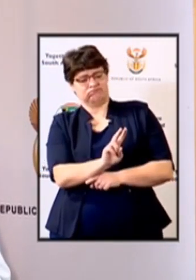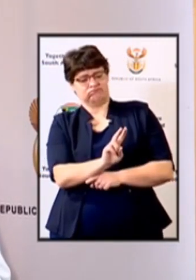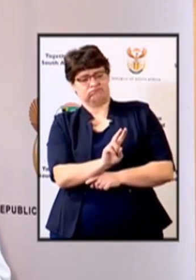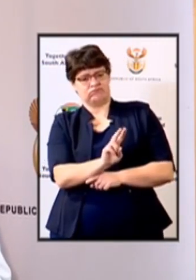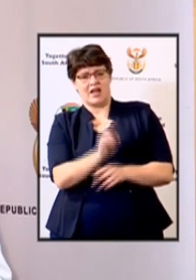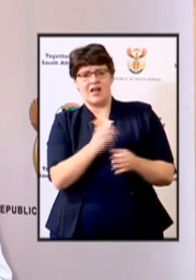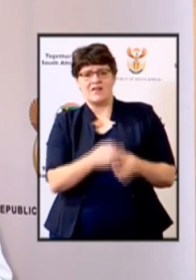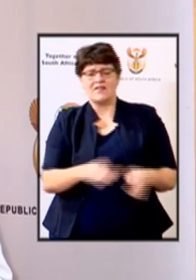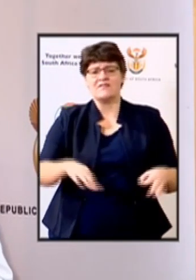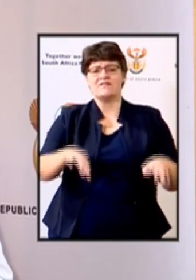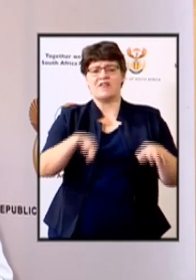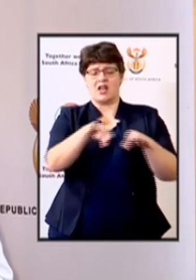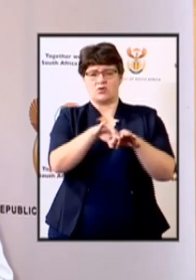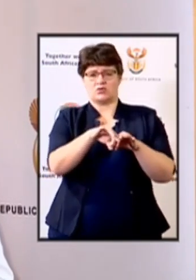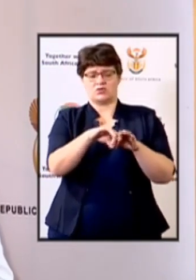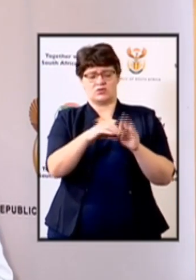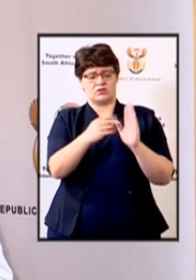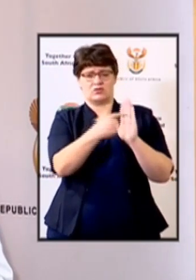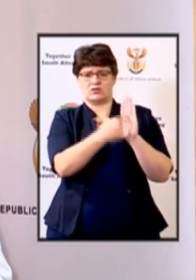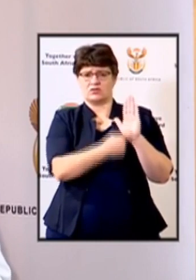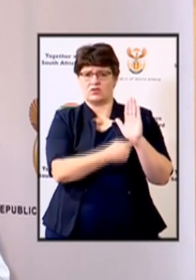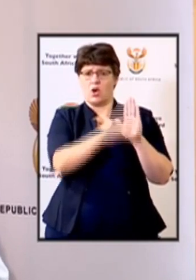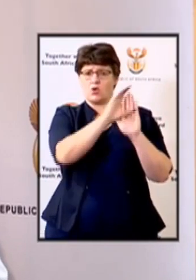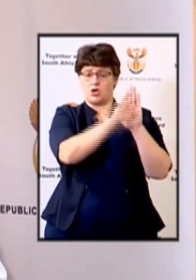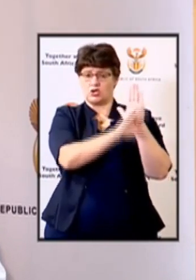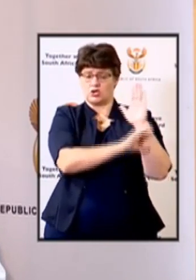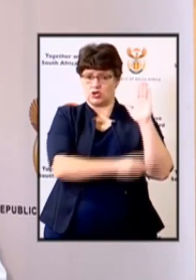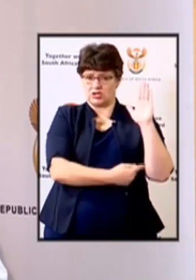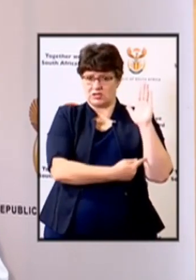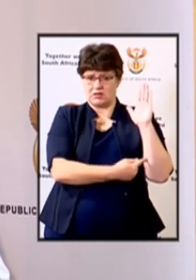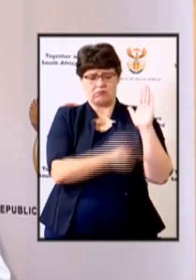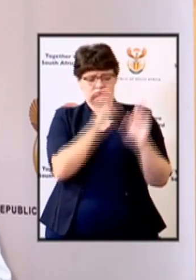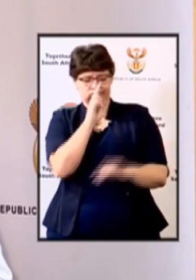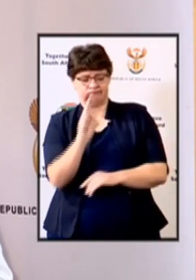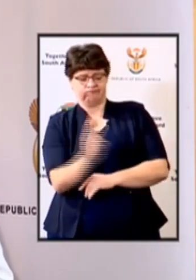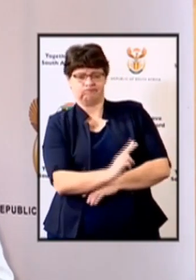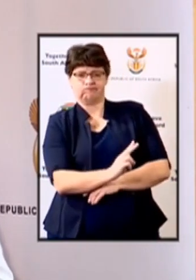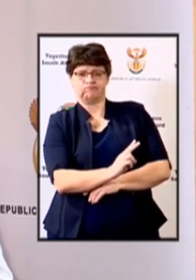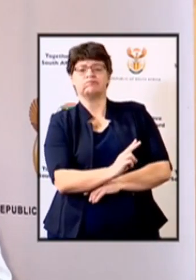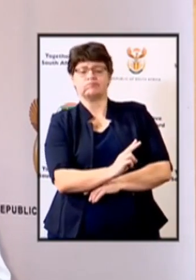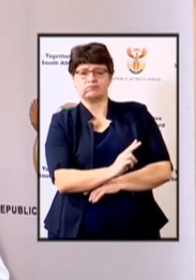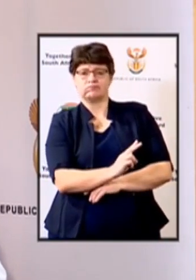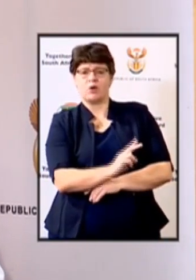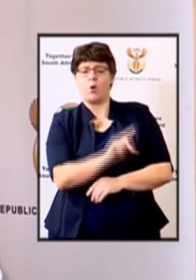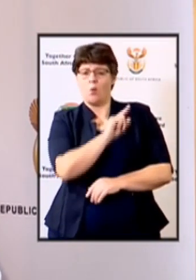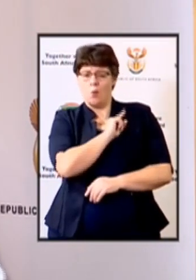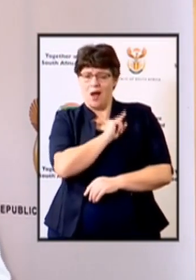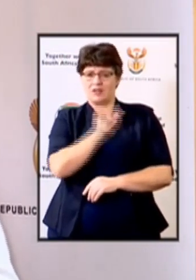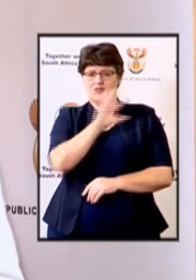values enshrined by our Constitution upon which the South African state is founded.